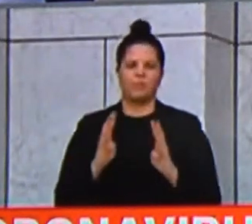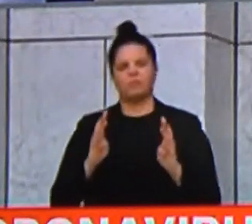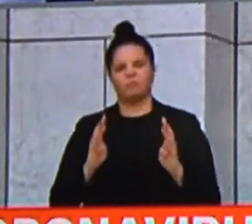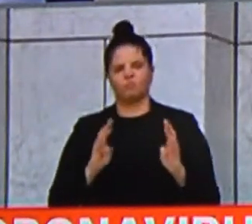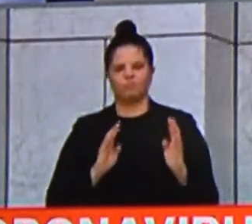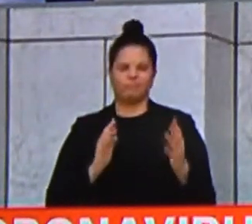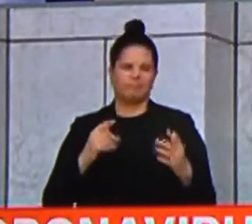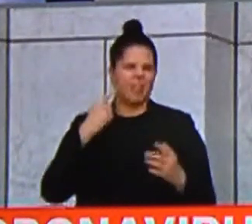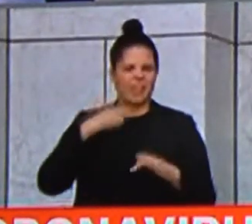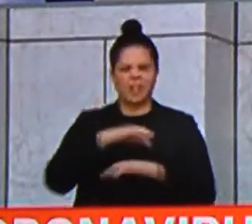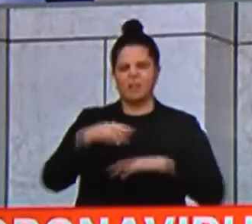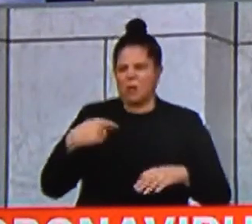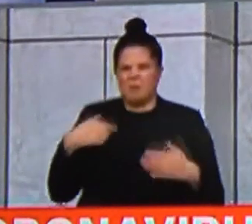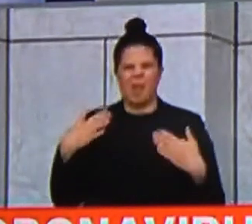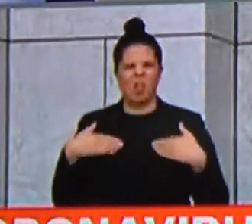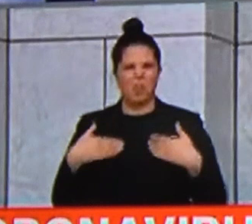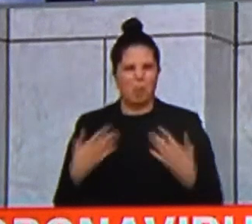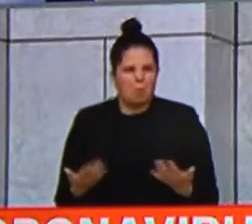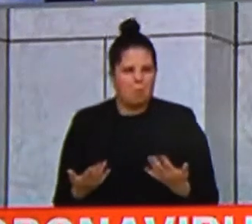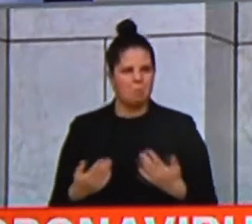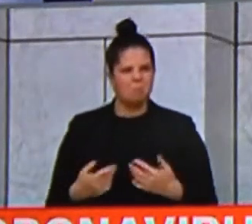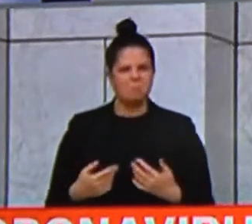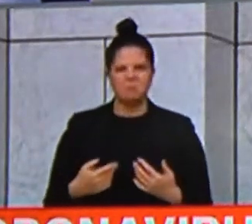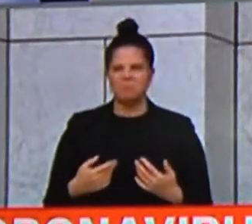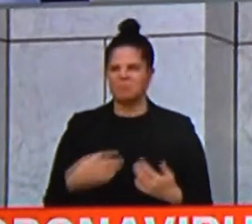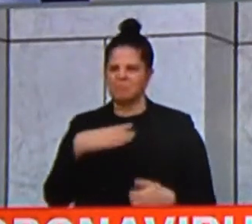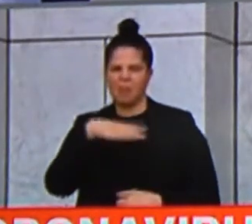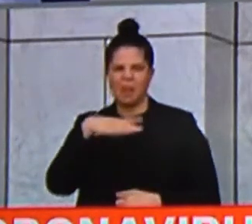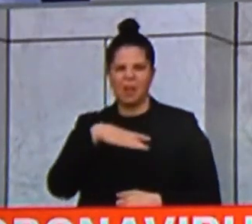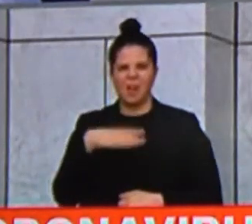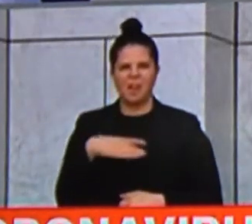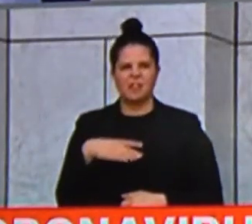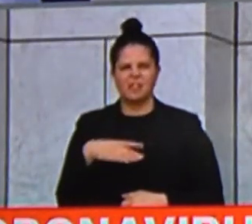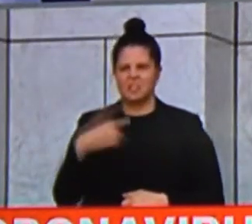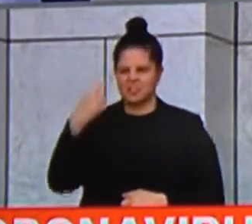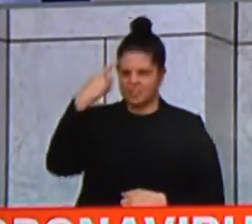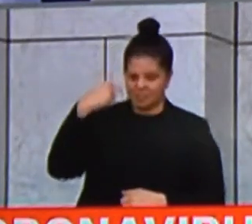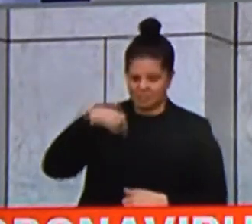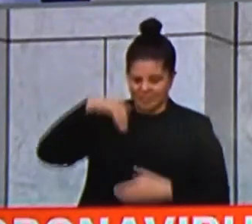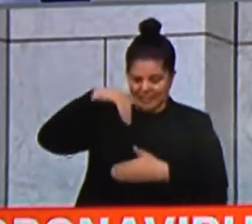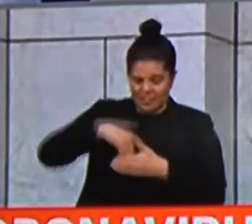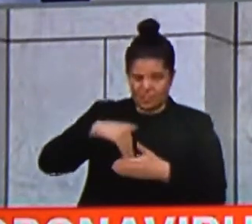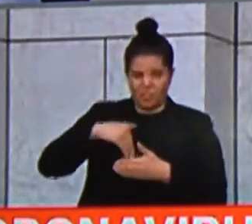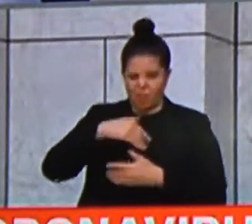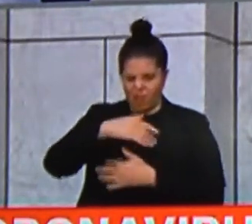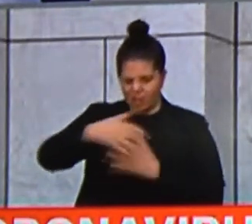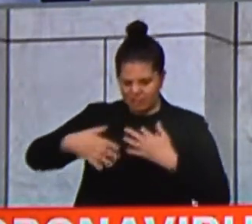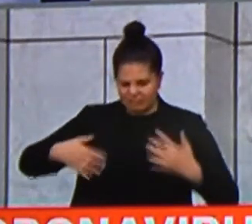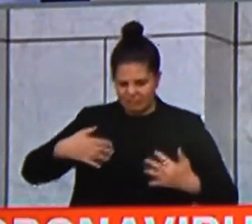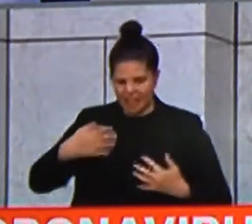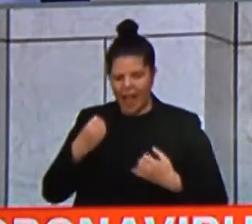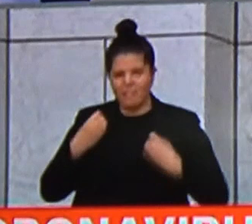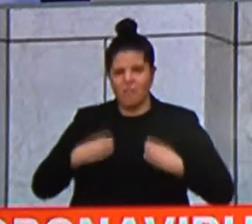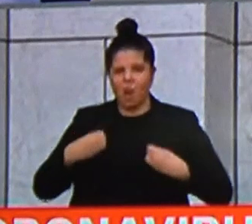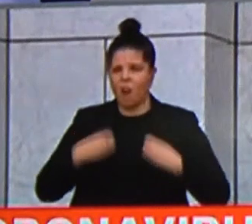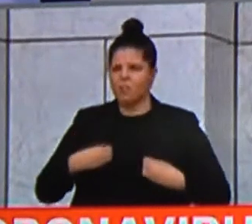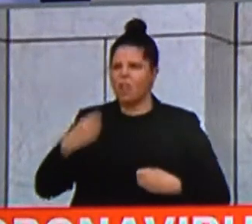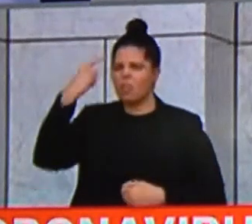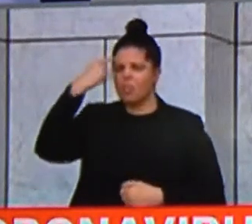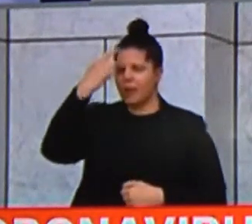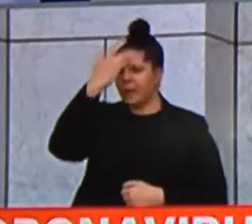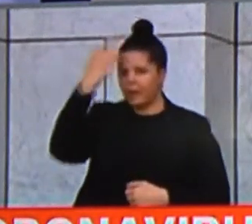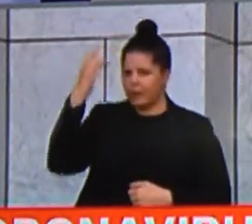You're asking employees to hold off making further layoff decisions until they see that package in the coming days. Would you envisage it to still